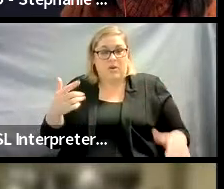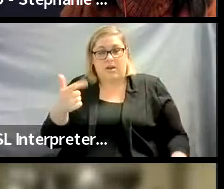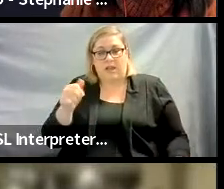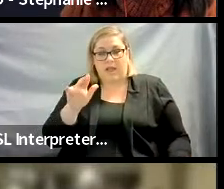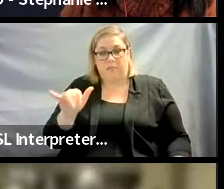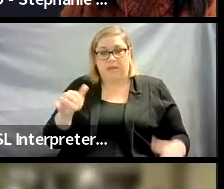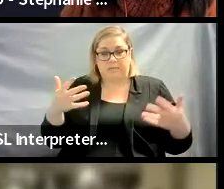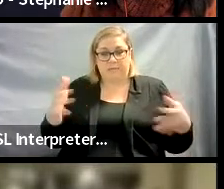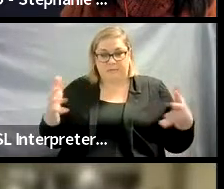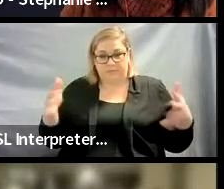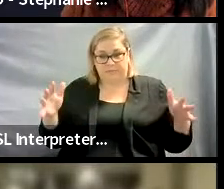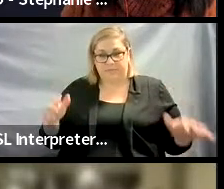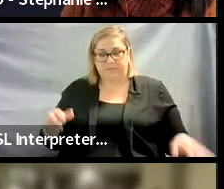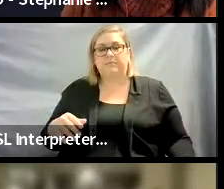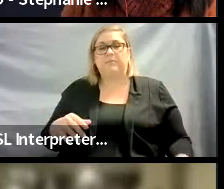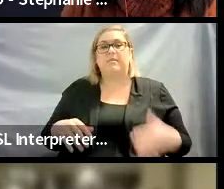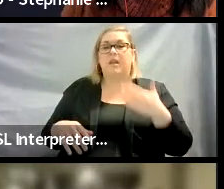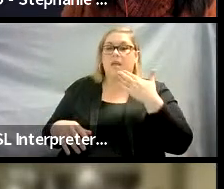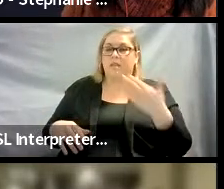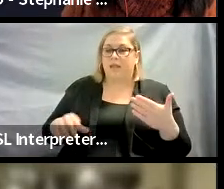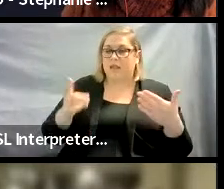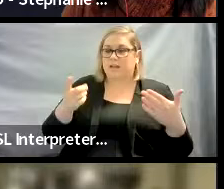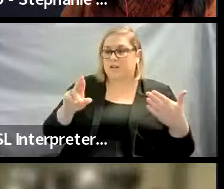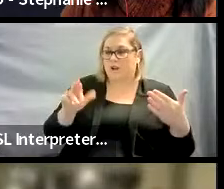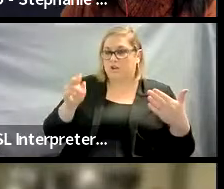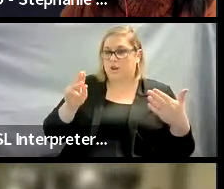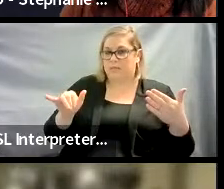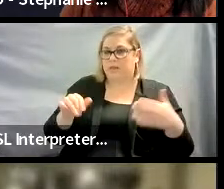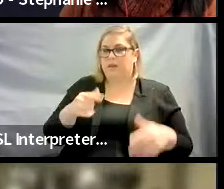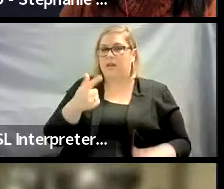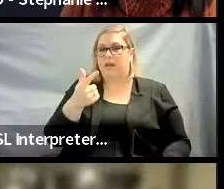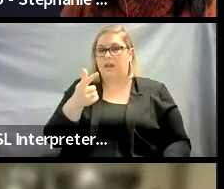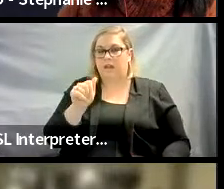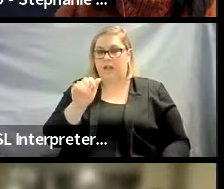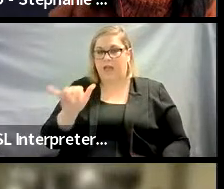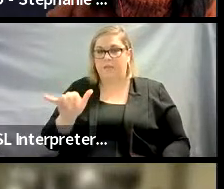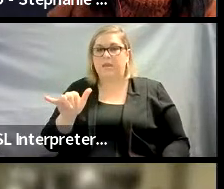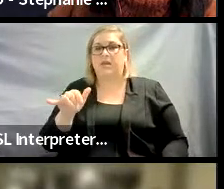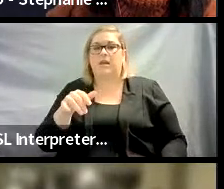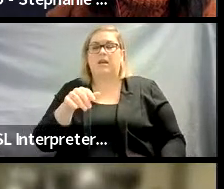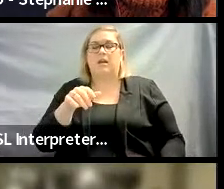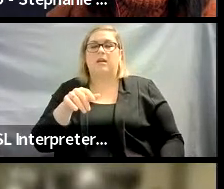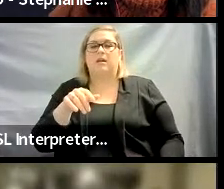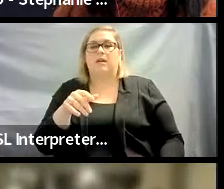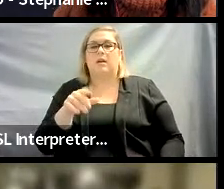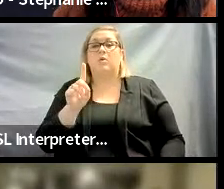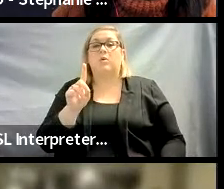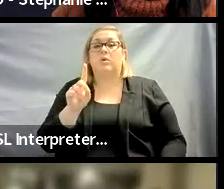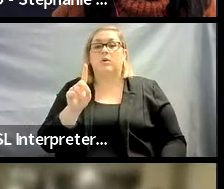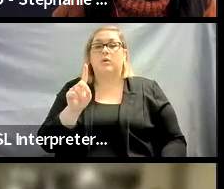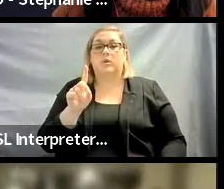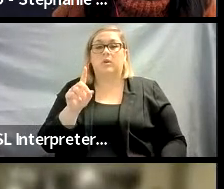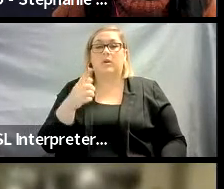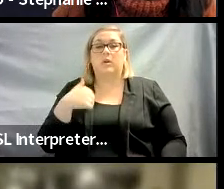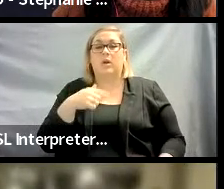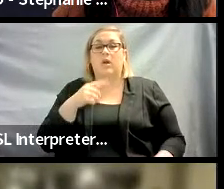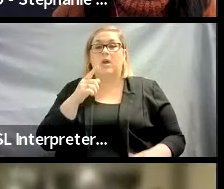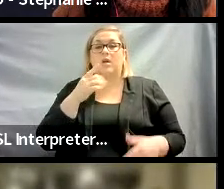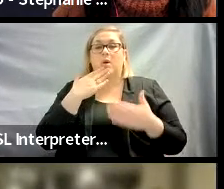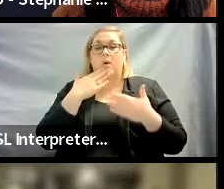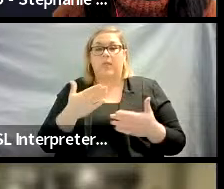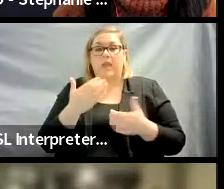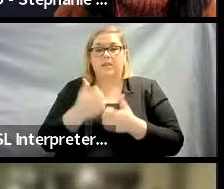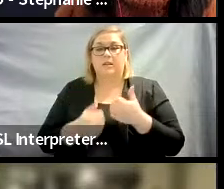end. Thanks, Dr. Amy. We're right at time, or just a little bit over. Thanks